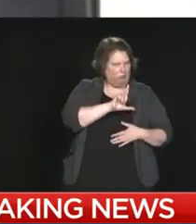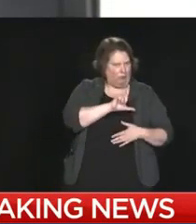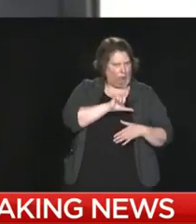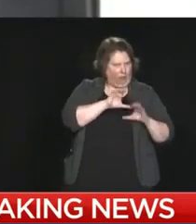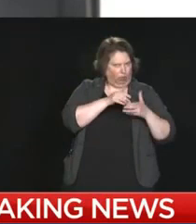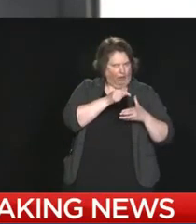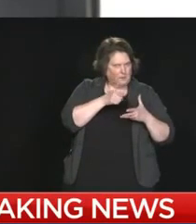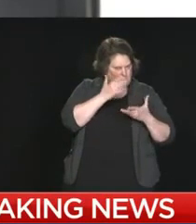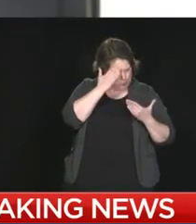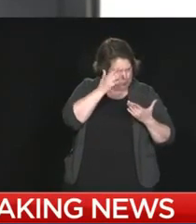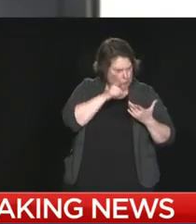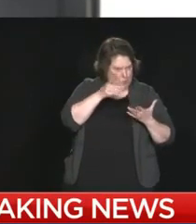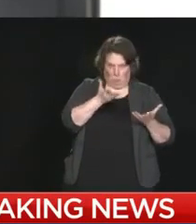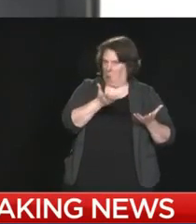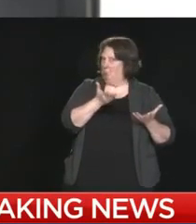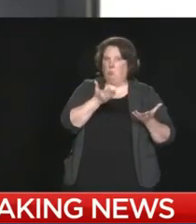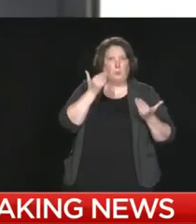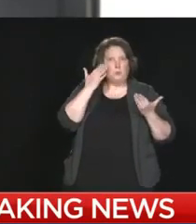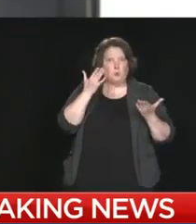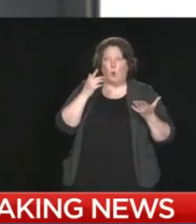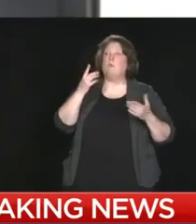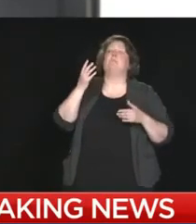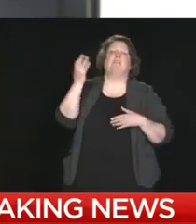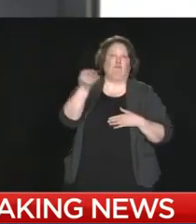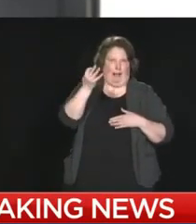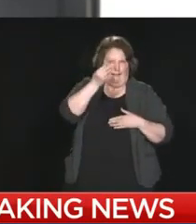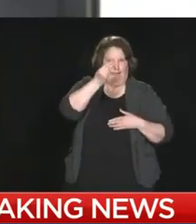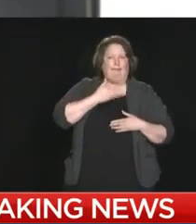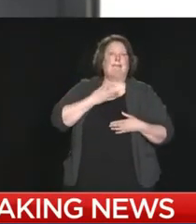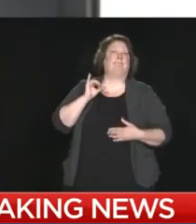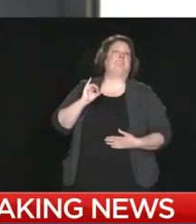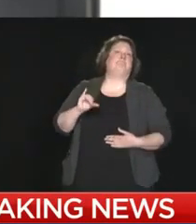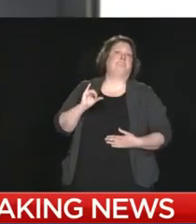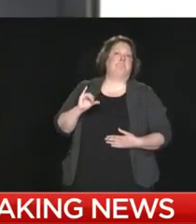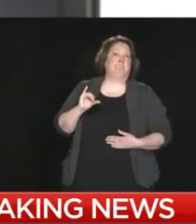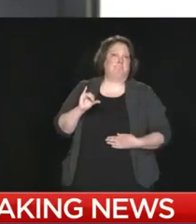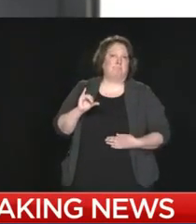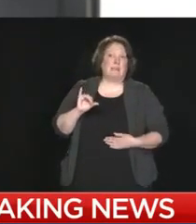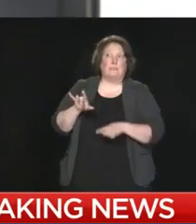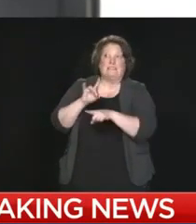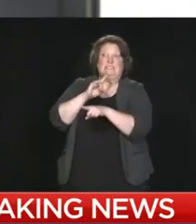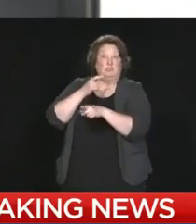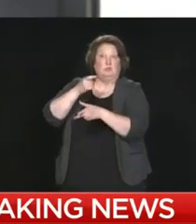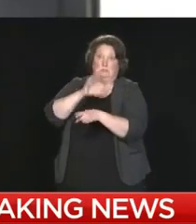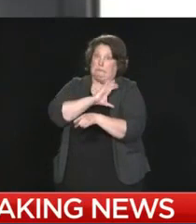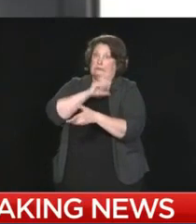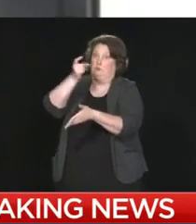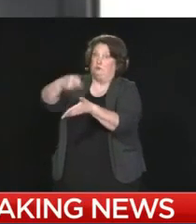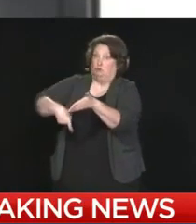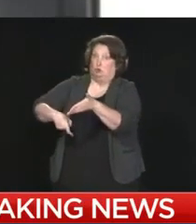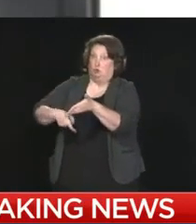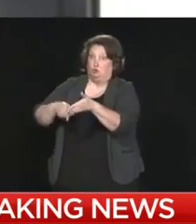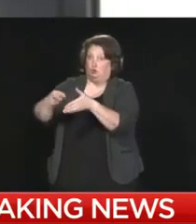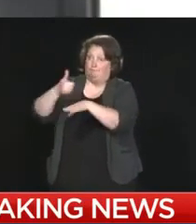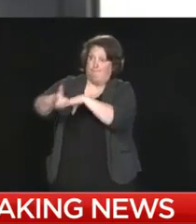organization knew anything about them until Friday. And when we found out about these serious charges, the correct steps were